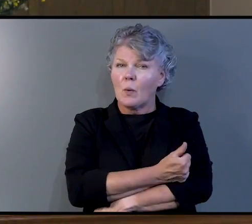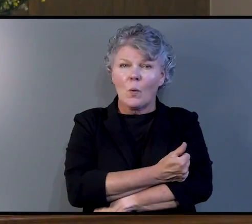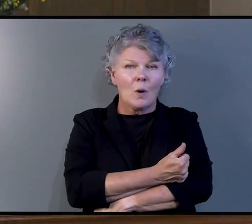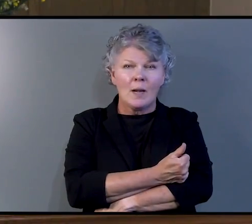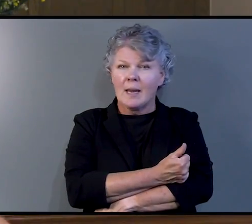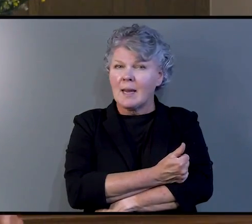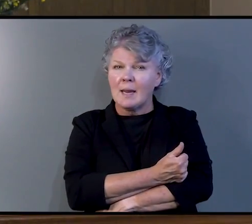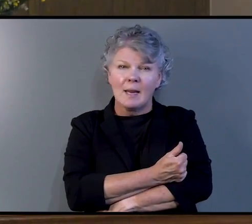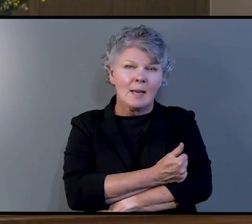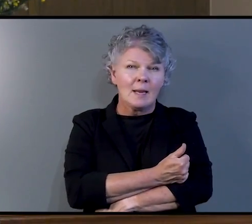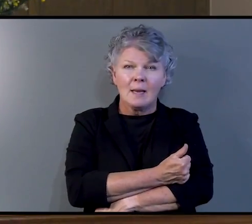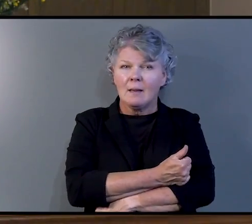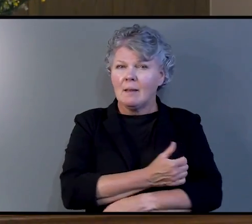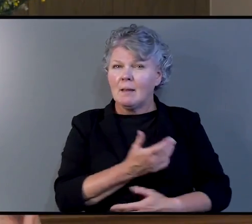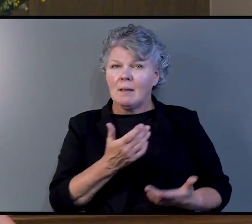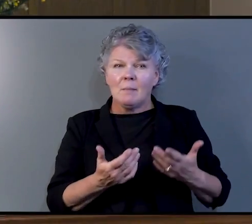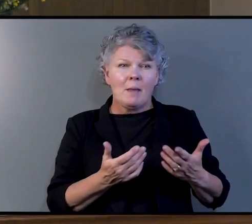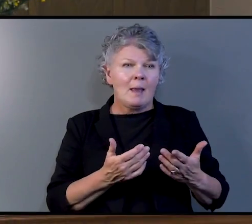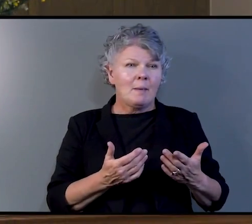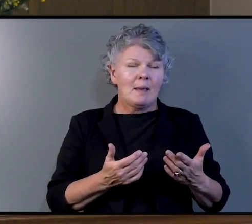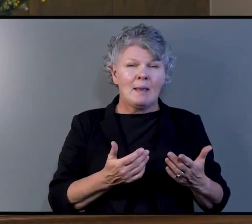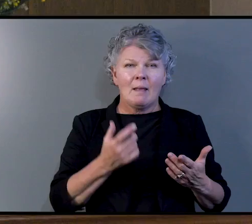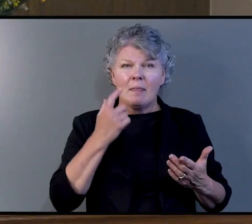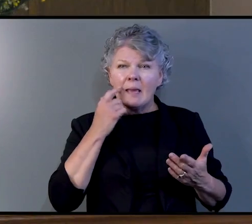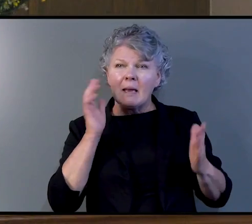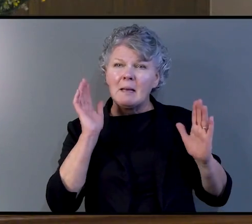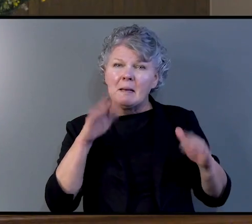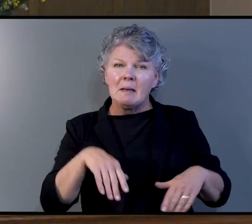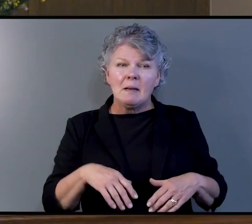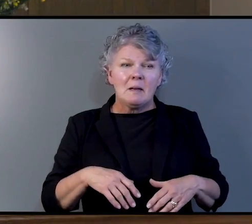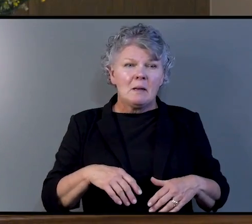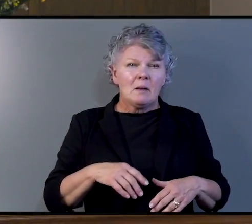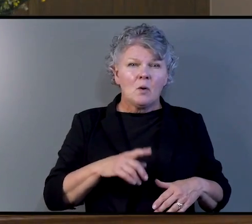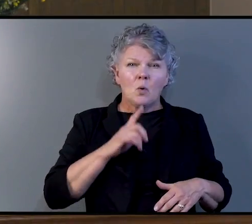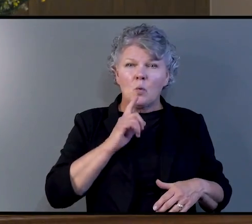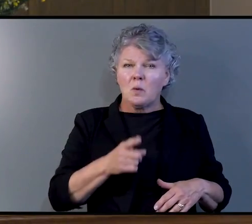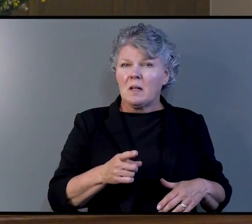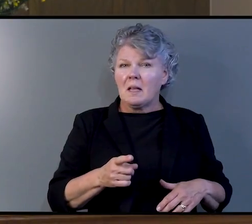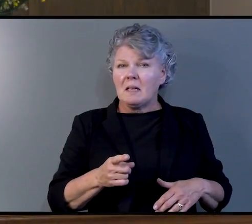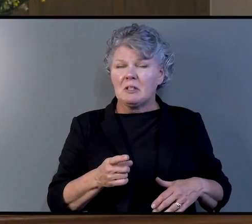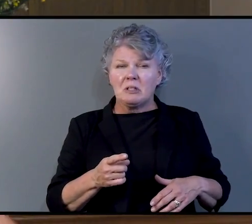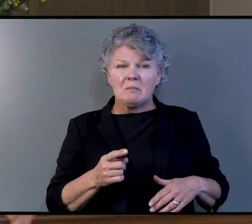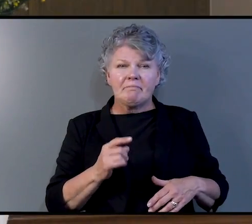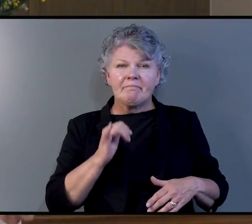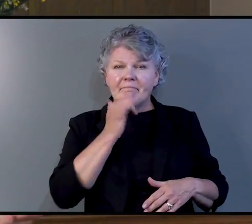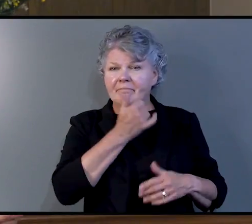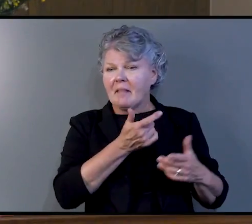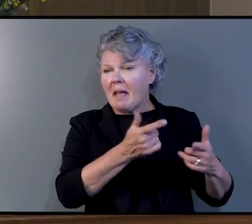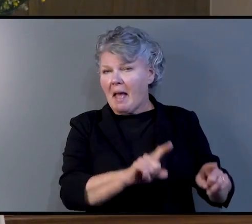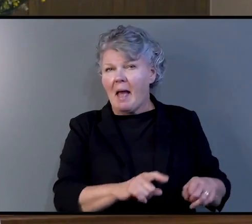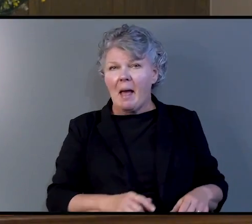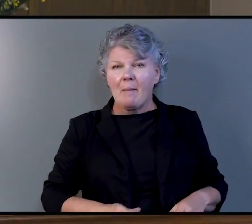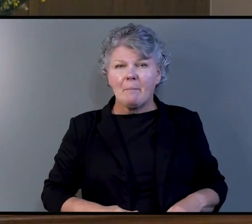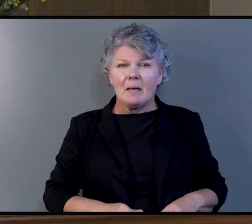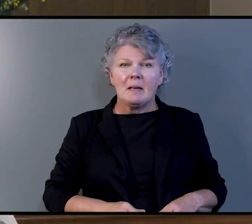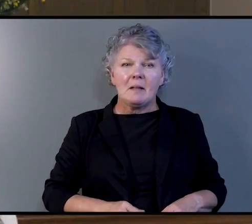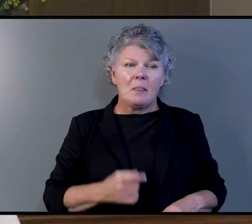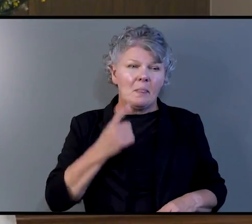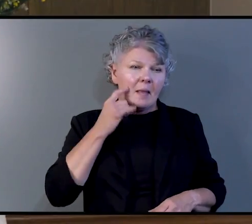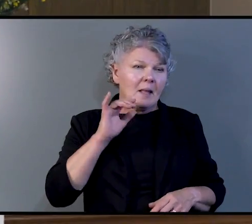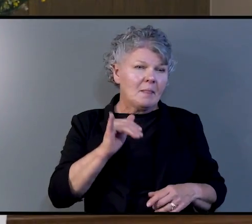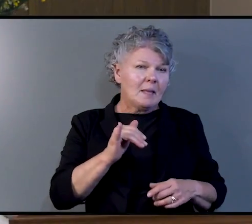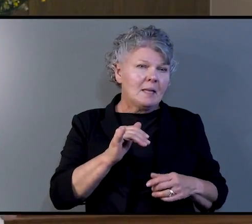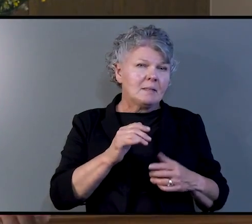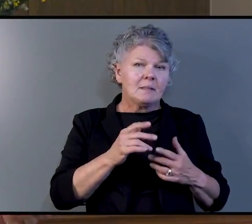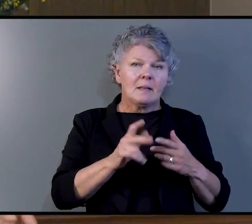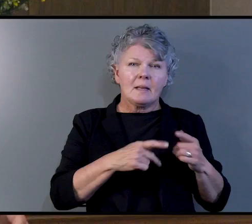world. We may shrug off occurrences by chalking it up to just pure randomness or luck and thinking these are some